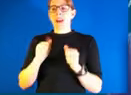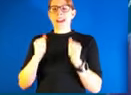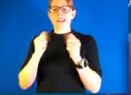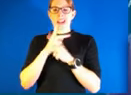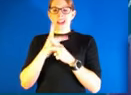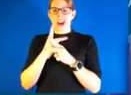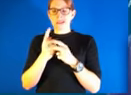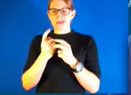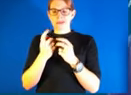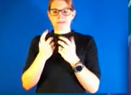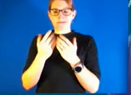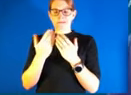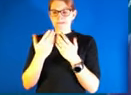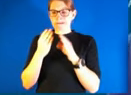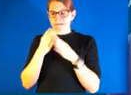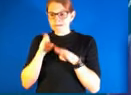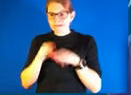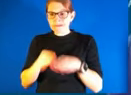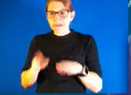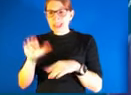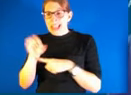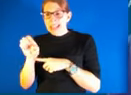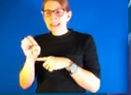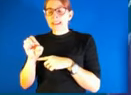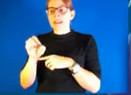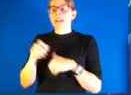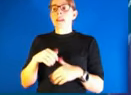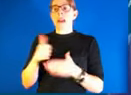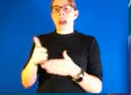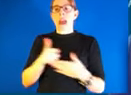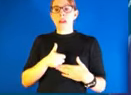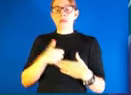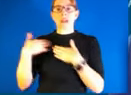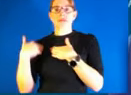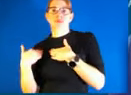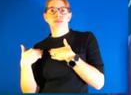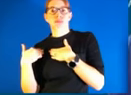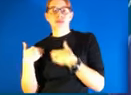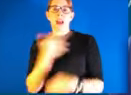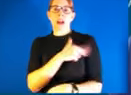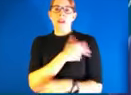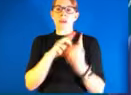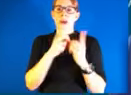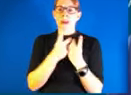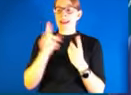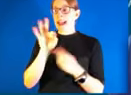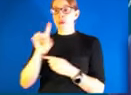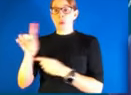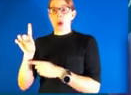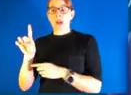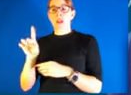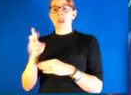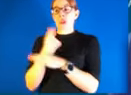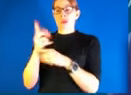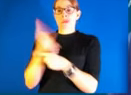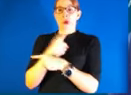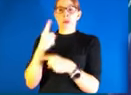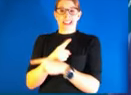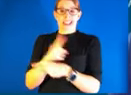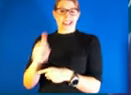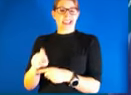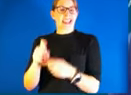burden on the health system is to help us make sure that, 911 and emergency department services are being used appropriately.